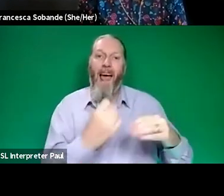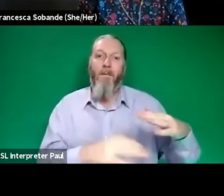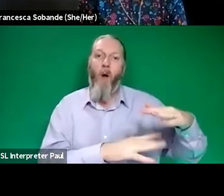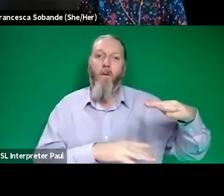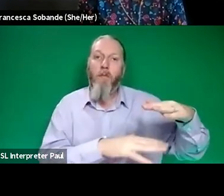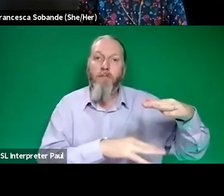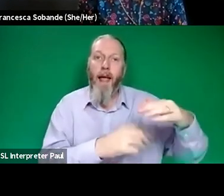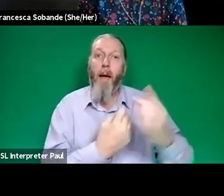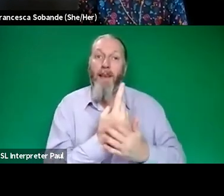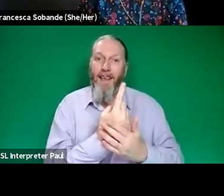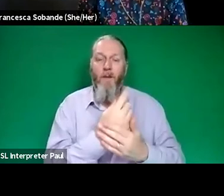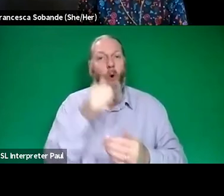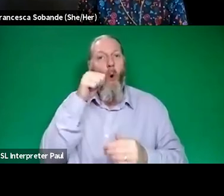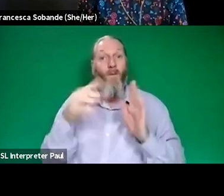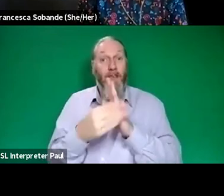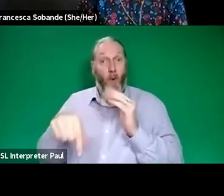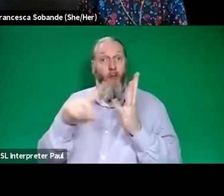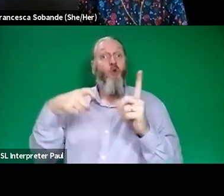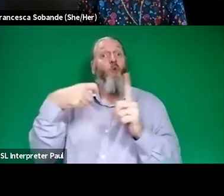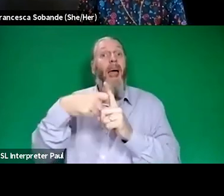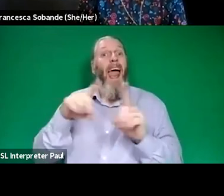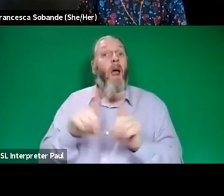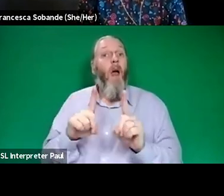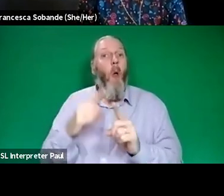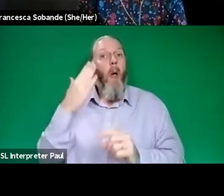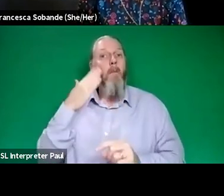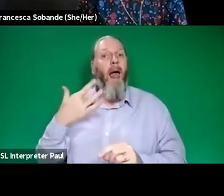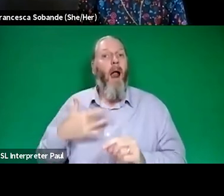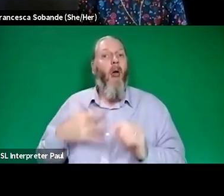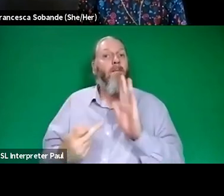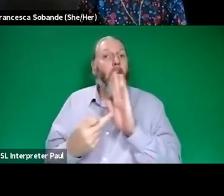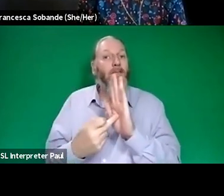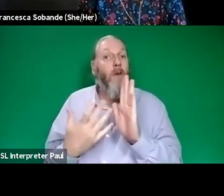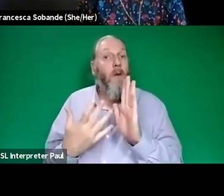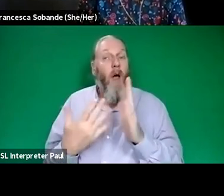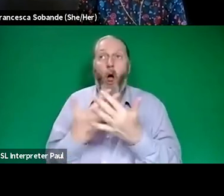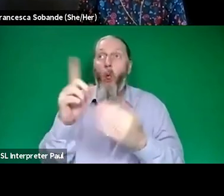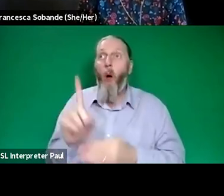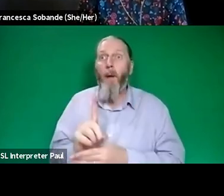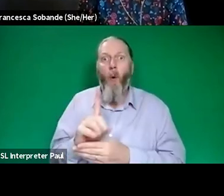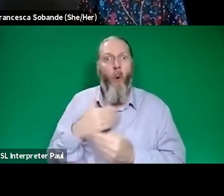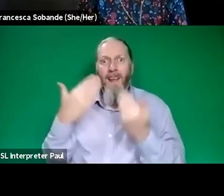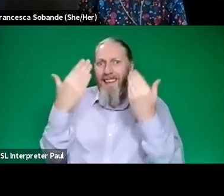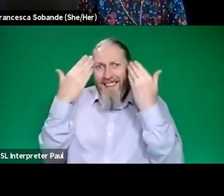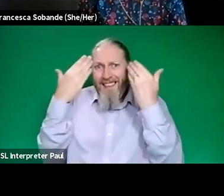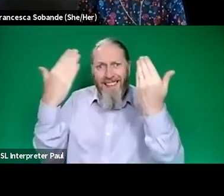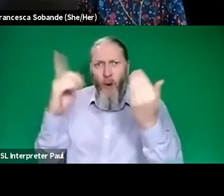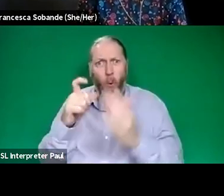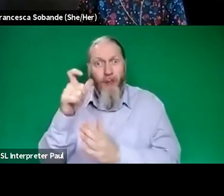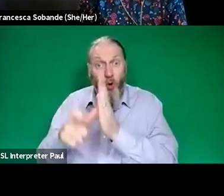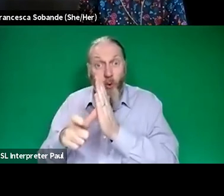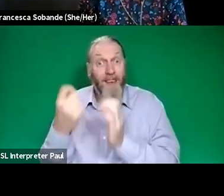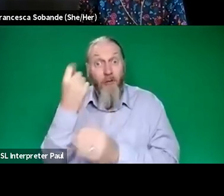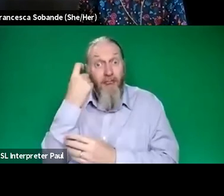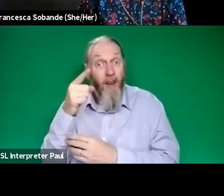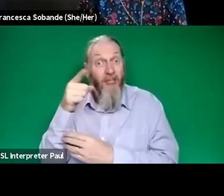UK, a lot of people don't know what they did. A lot of people didn't know that these were activists that have been doing work since